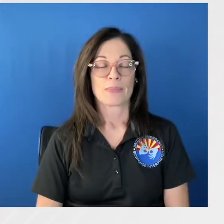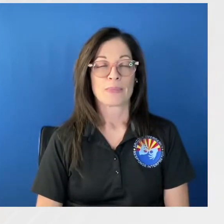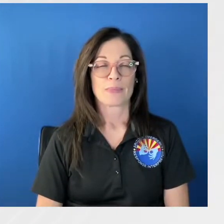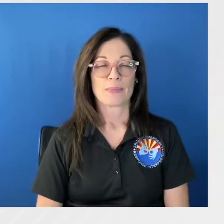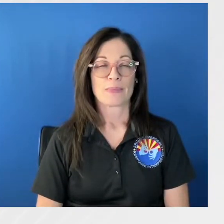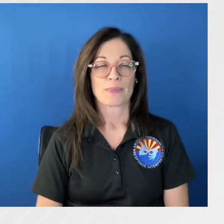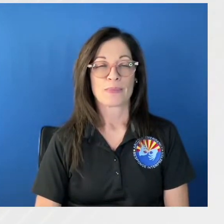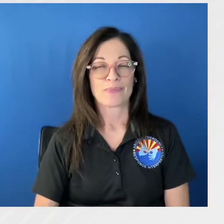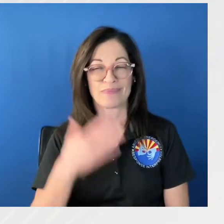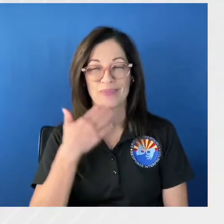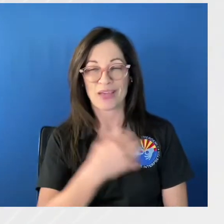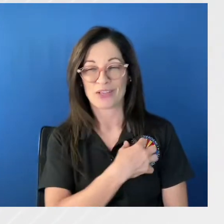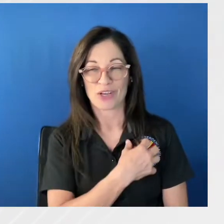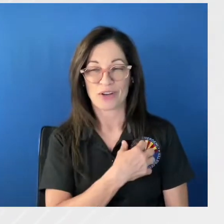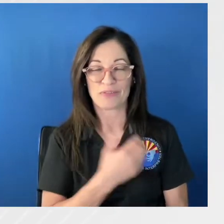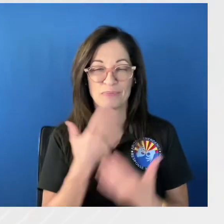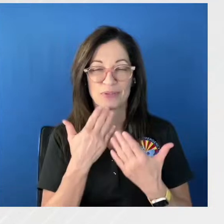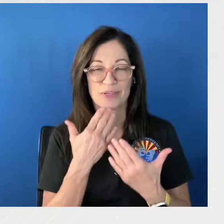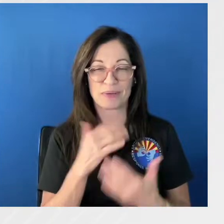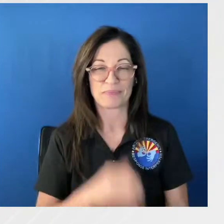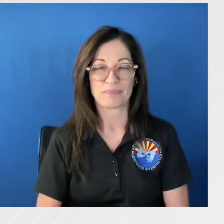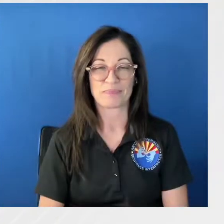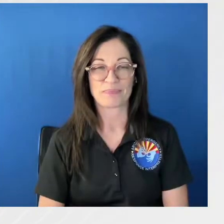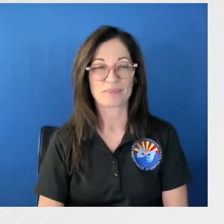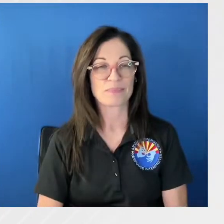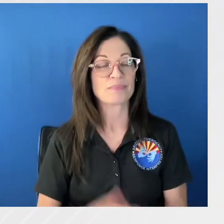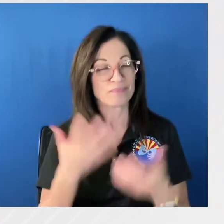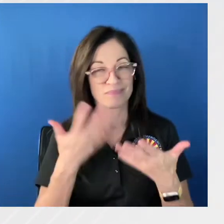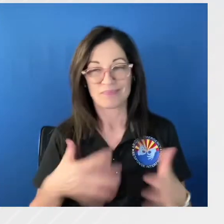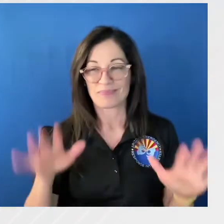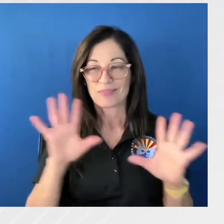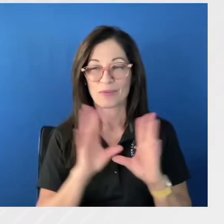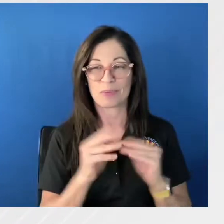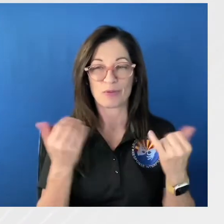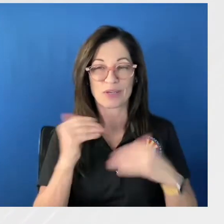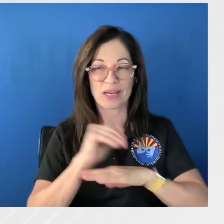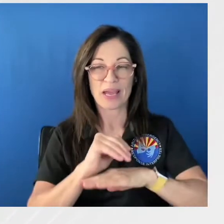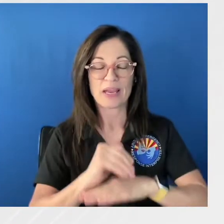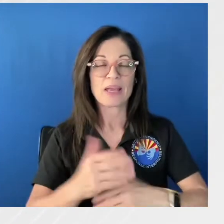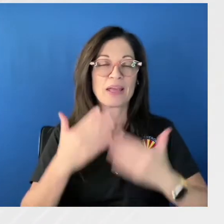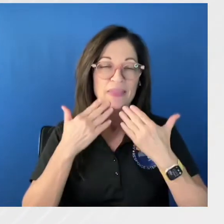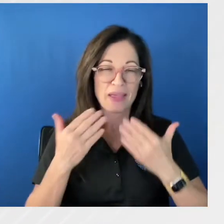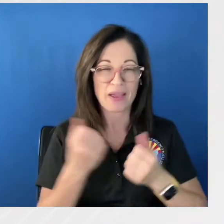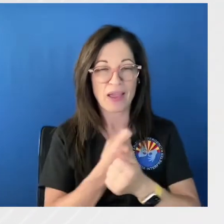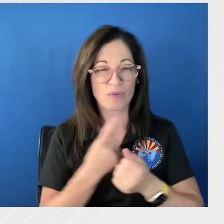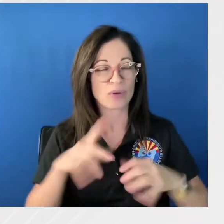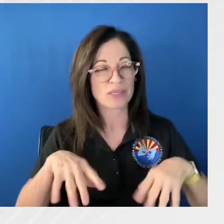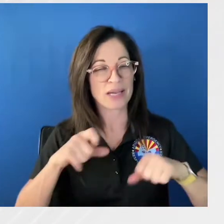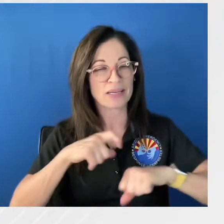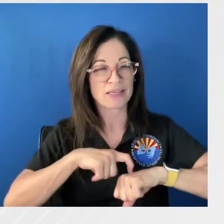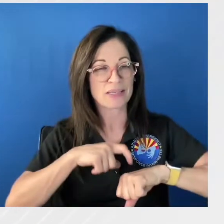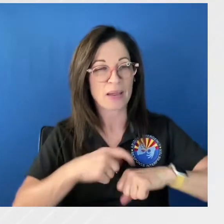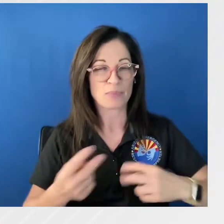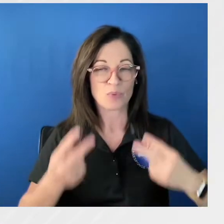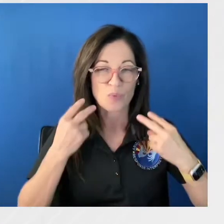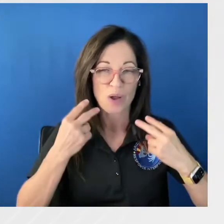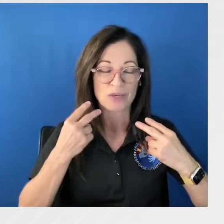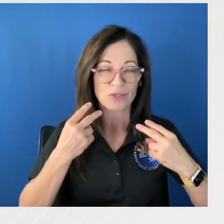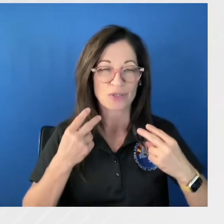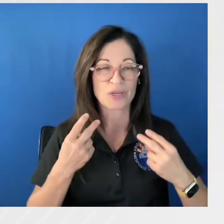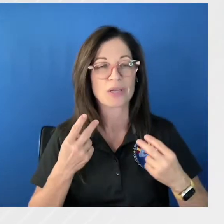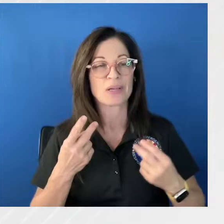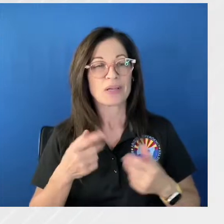Thank you, Sheriff. I really appreciate that. That concludes the meeting for this evening. I appreciate everybody taking your time out, come out here today, watching